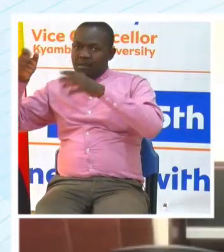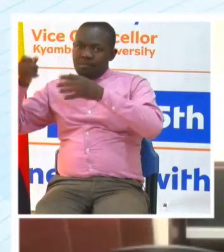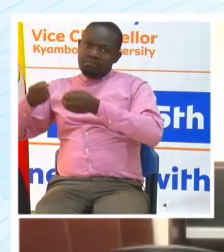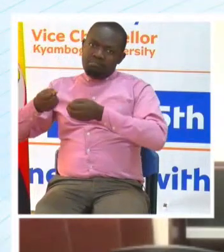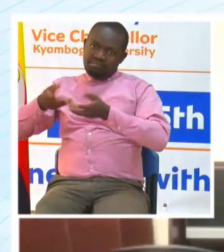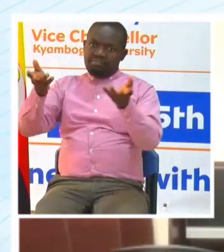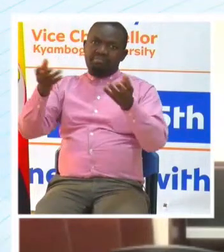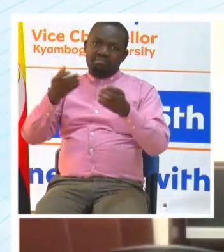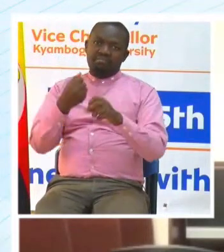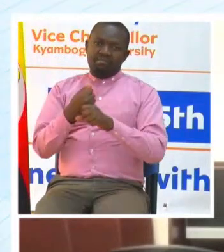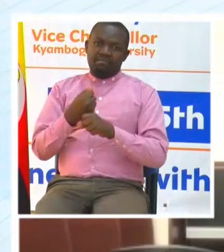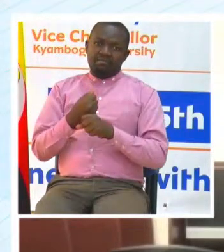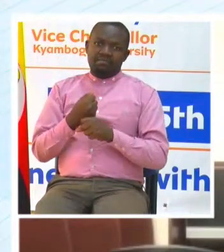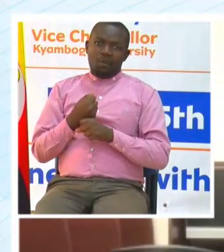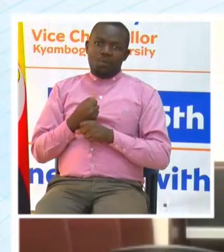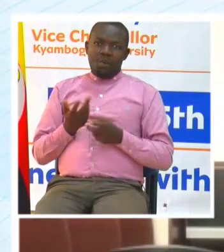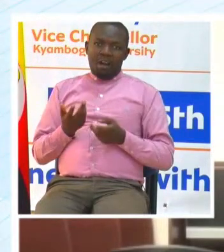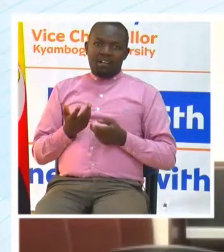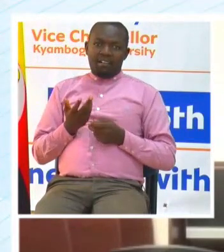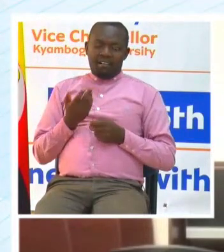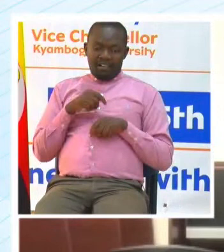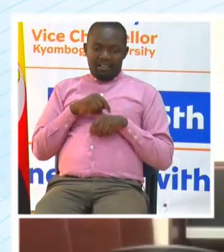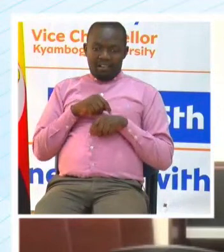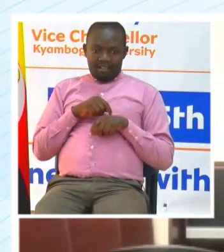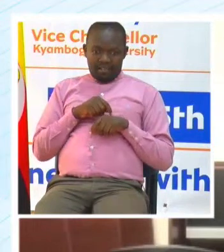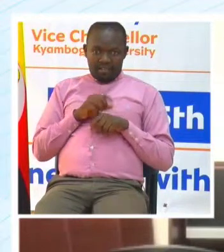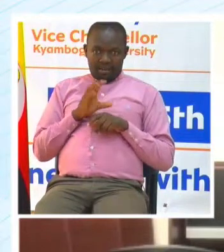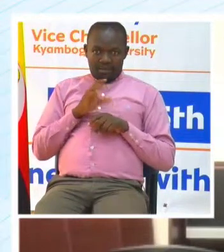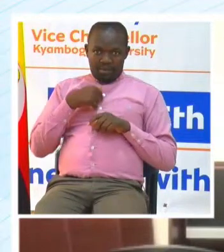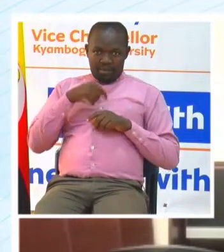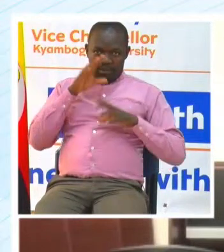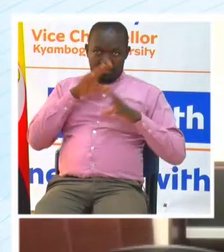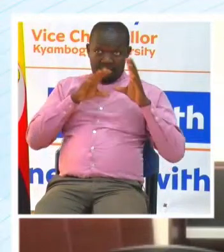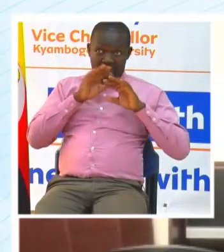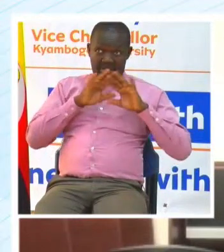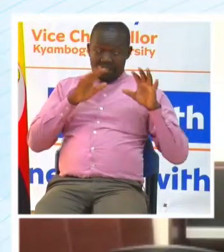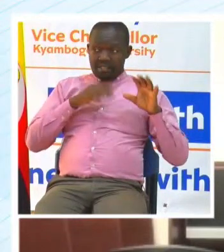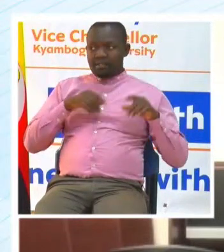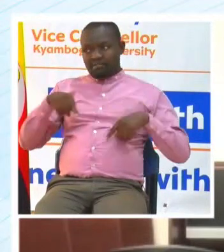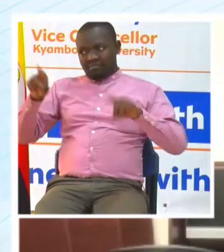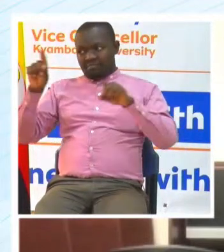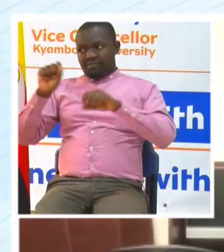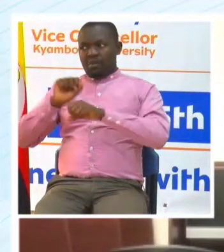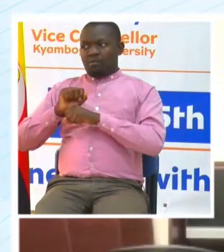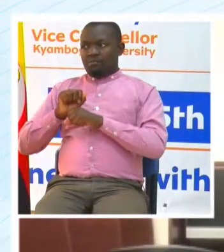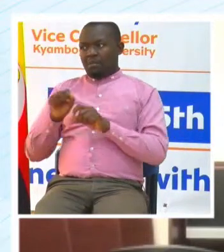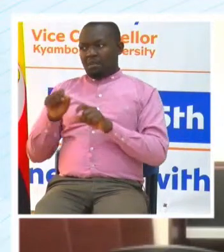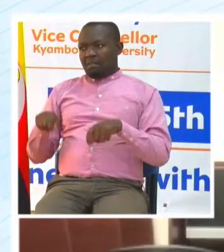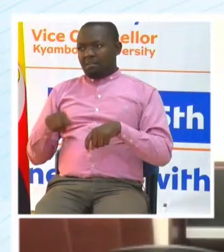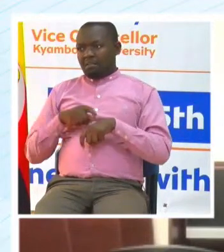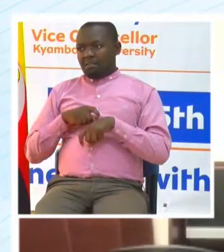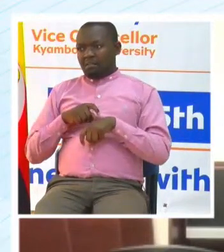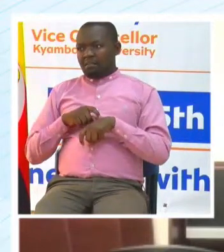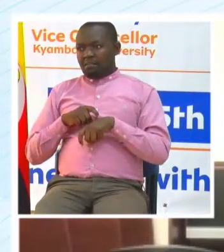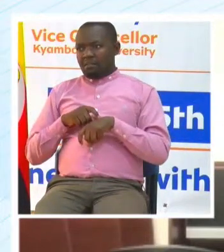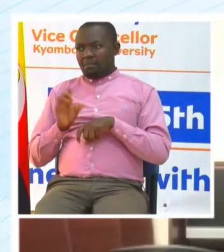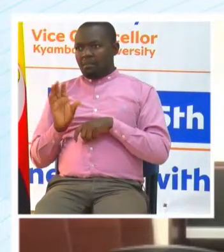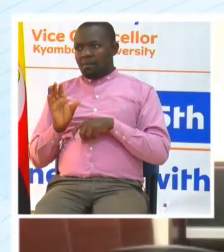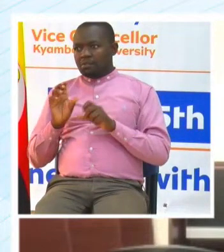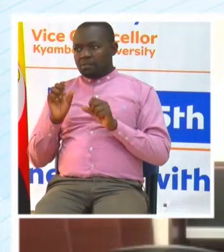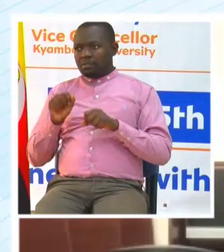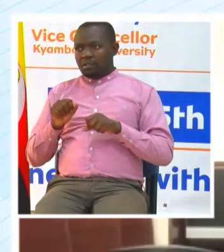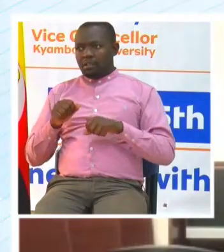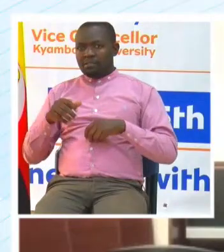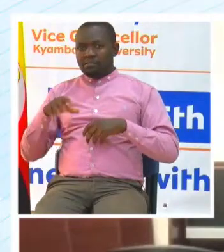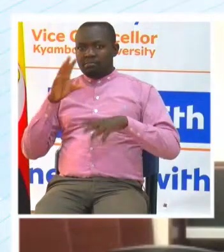during your course of education. It offers you an opportunity to work. During the course, you are eligible to do